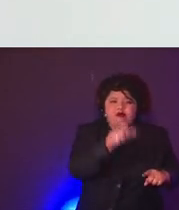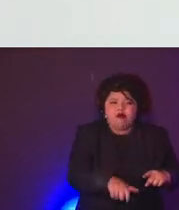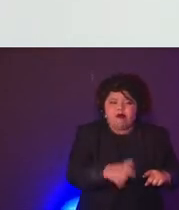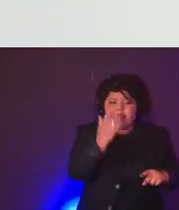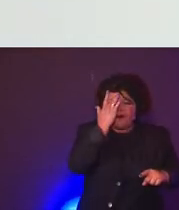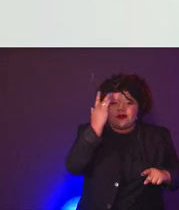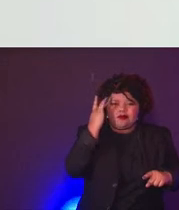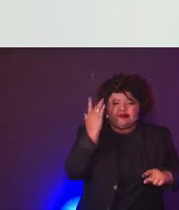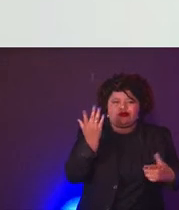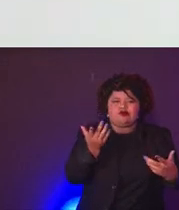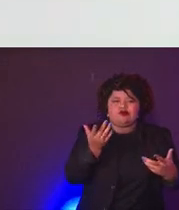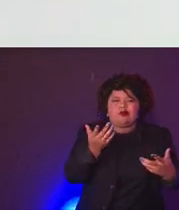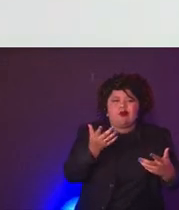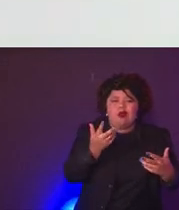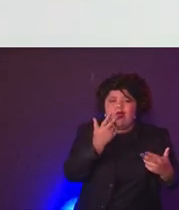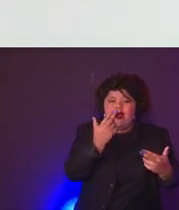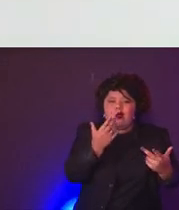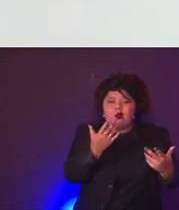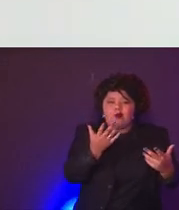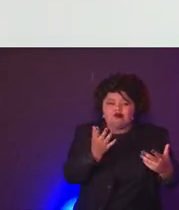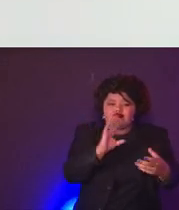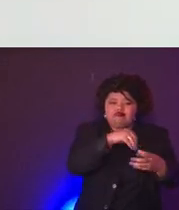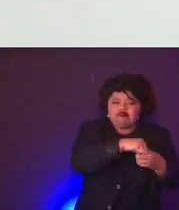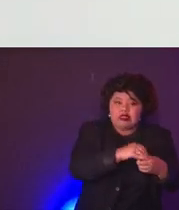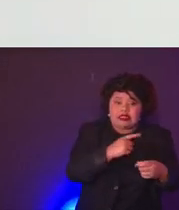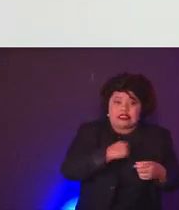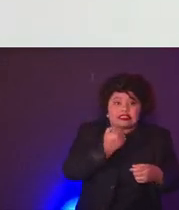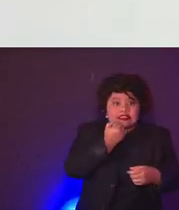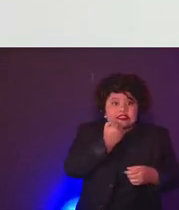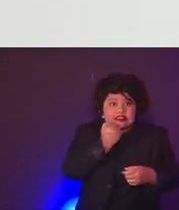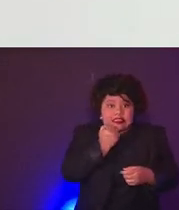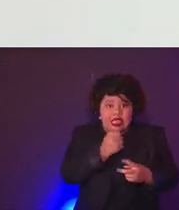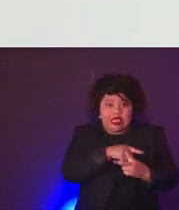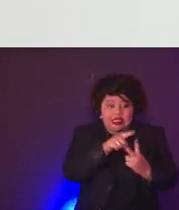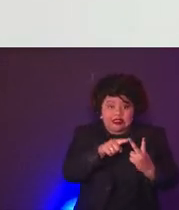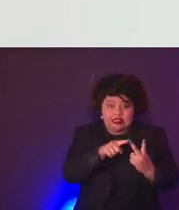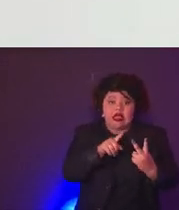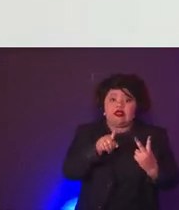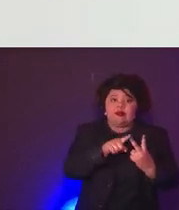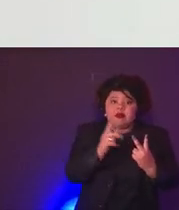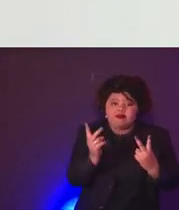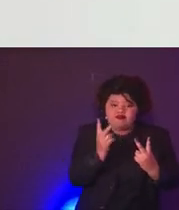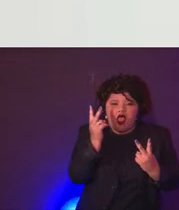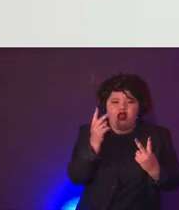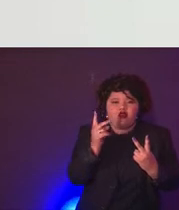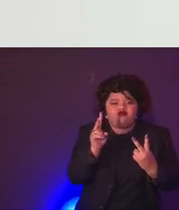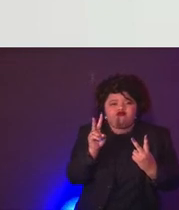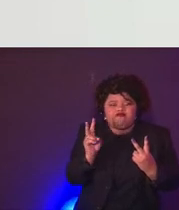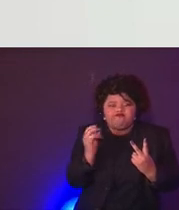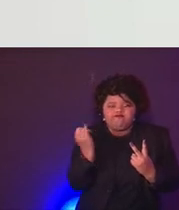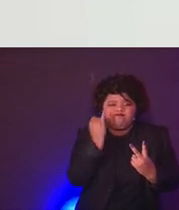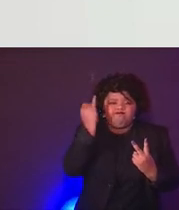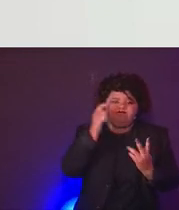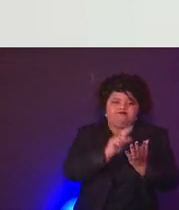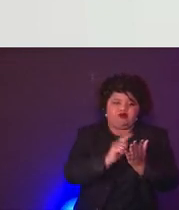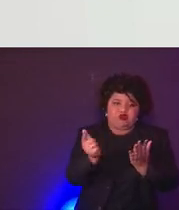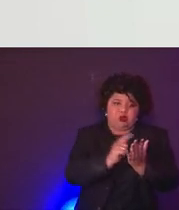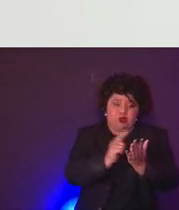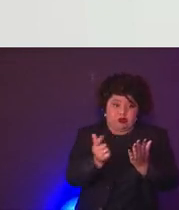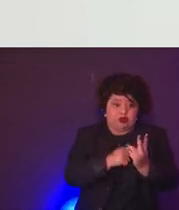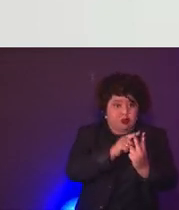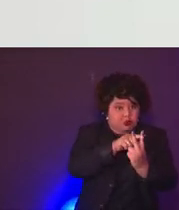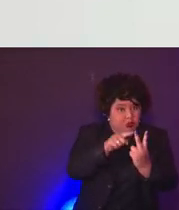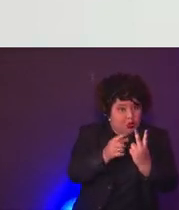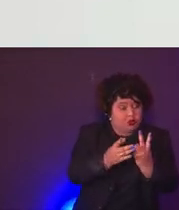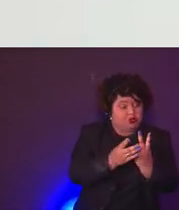with journalistic values. One of the reasons that the Phil Meyer Award is so special is that it recognizes the things that journalists